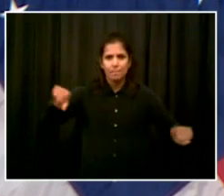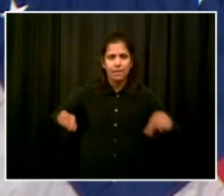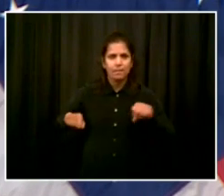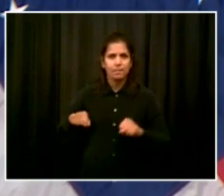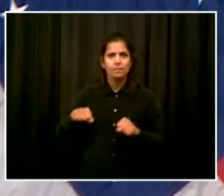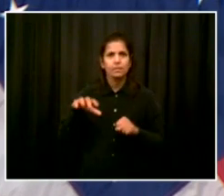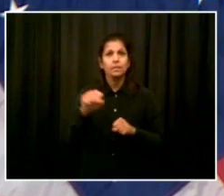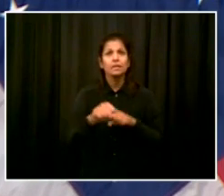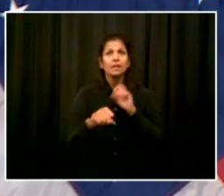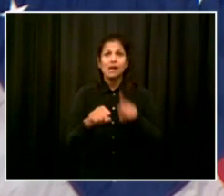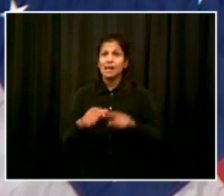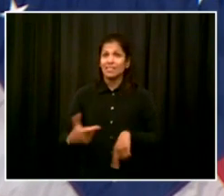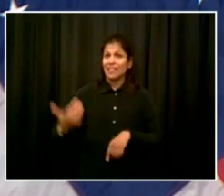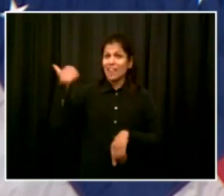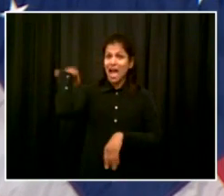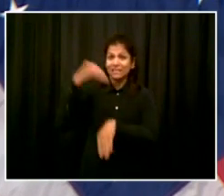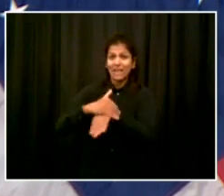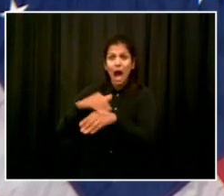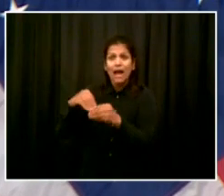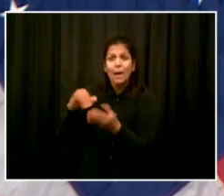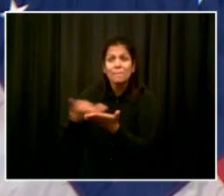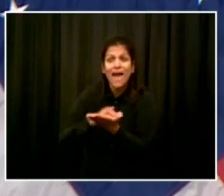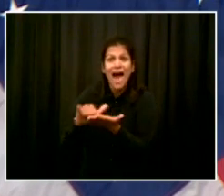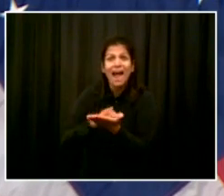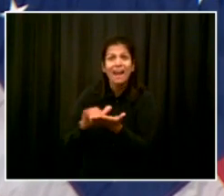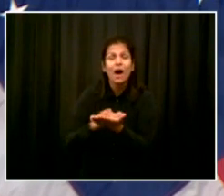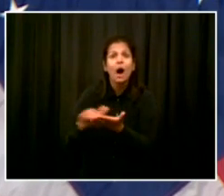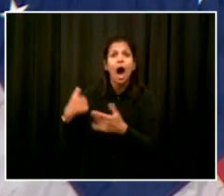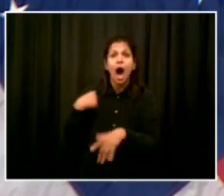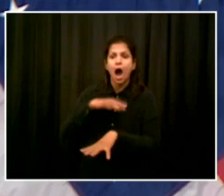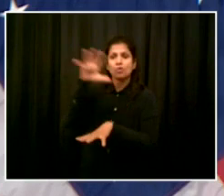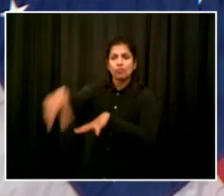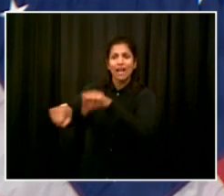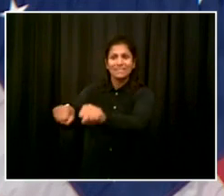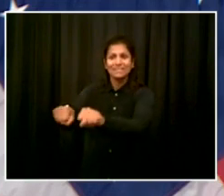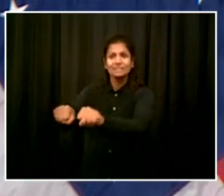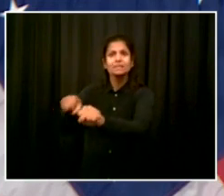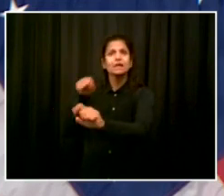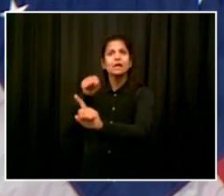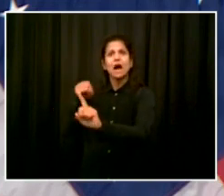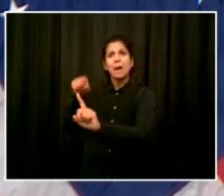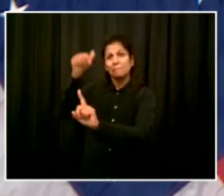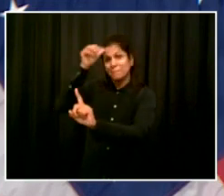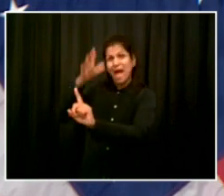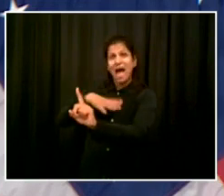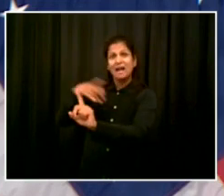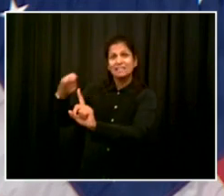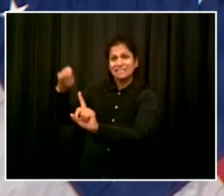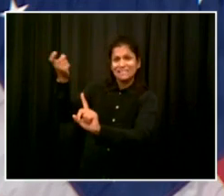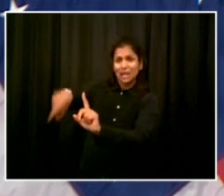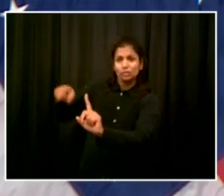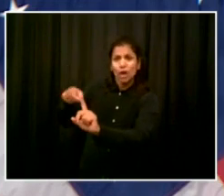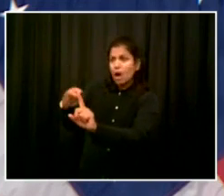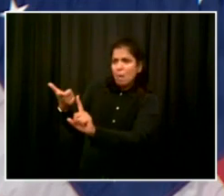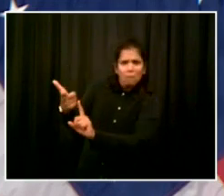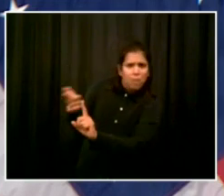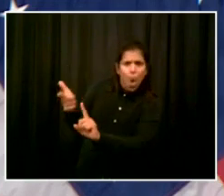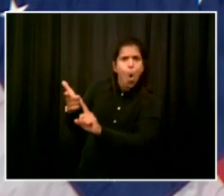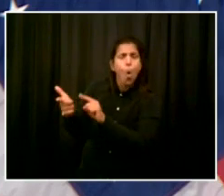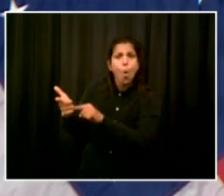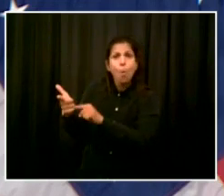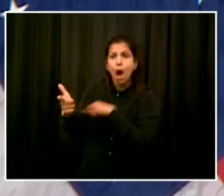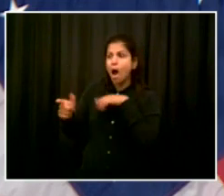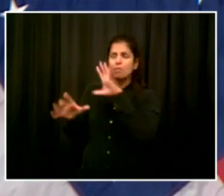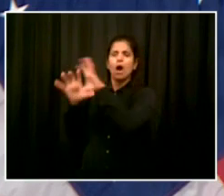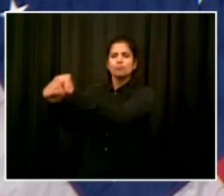arrest of a person shooting somebody. That person has 2 open cases, a robbery at knife point, a grand